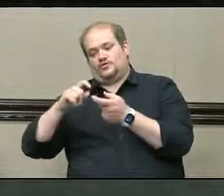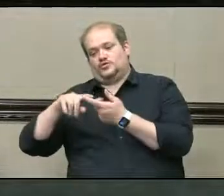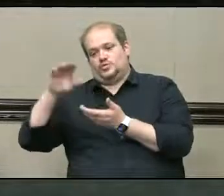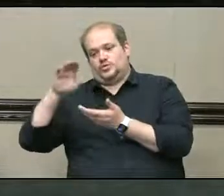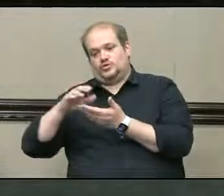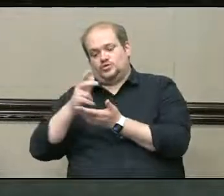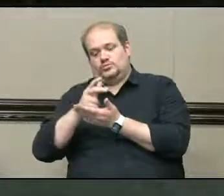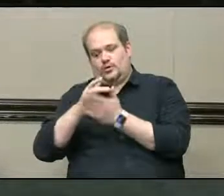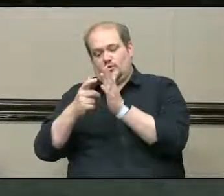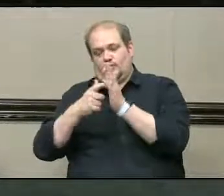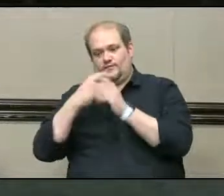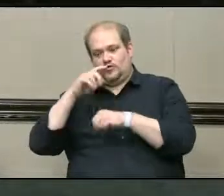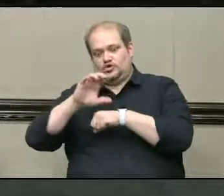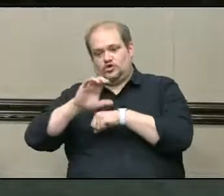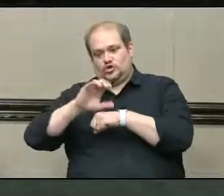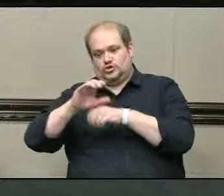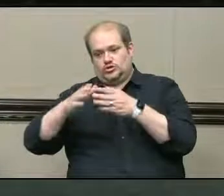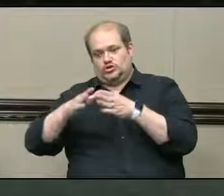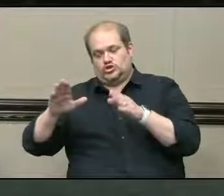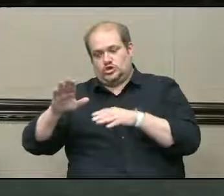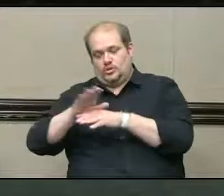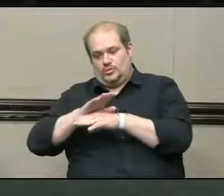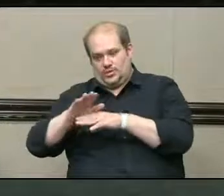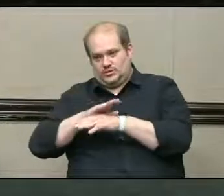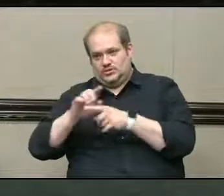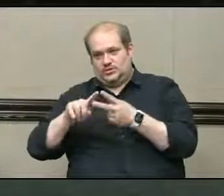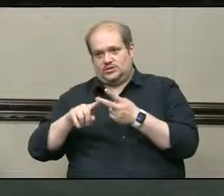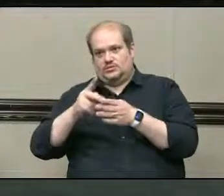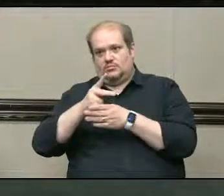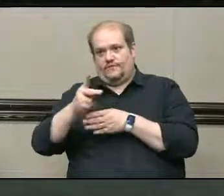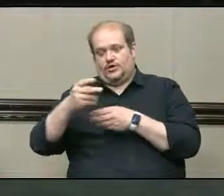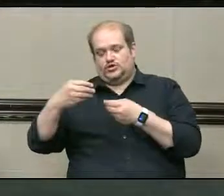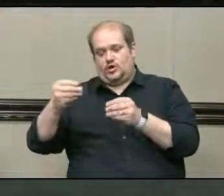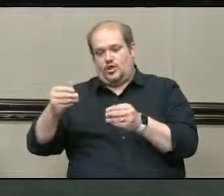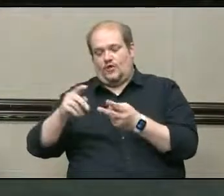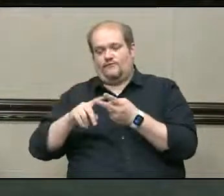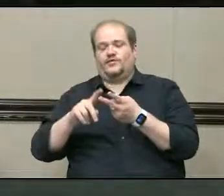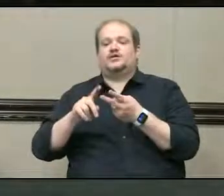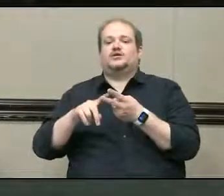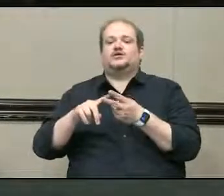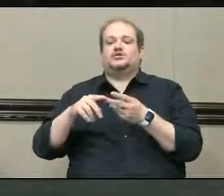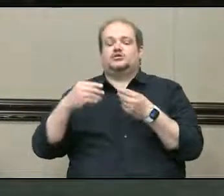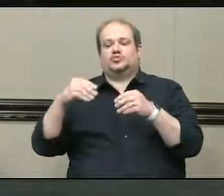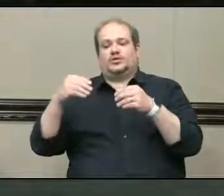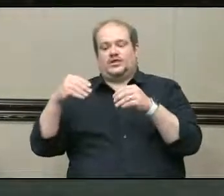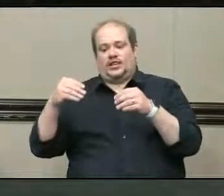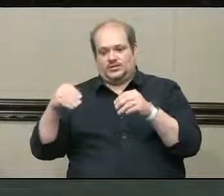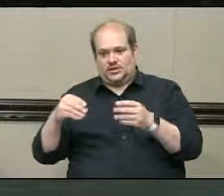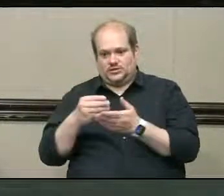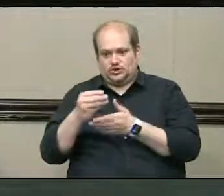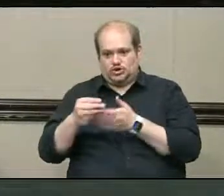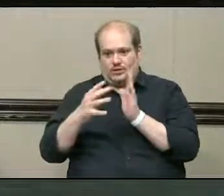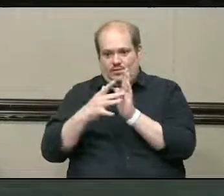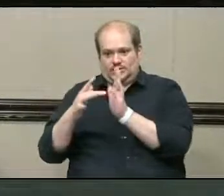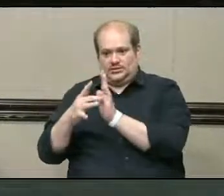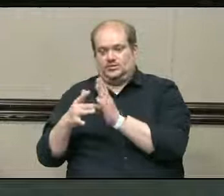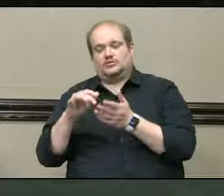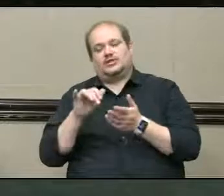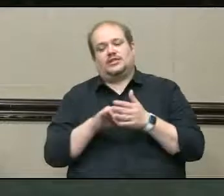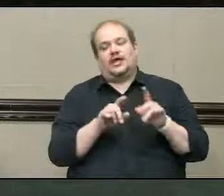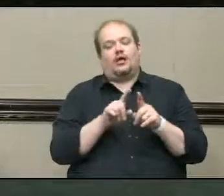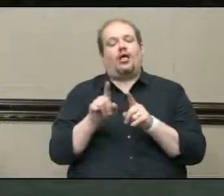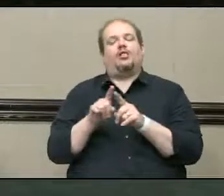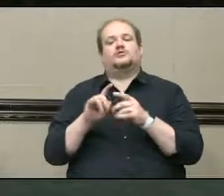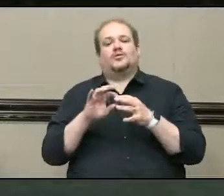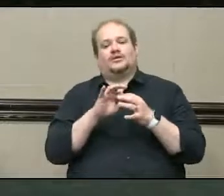reduce parking requirements for churches, general business, professional office, retail sales, and shopping center. This is also